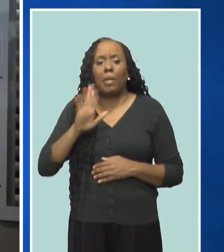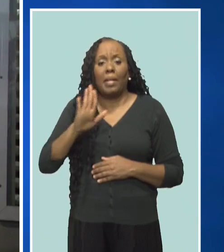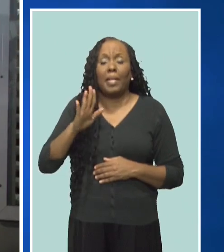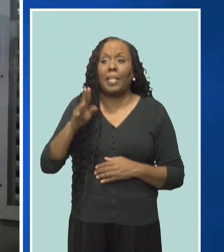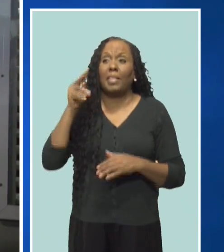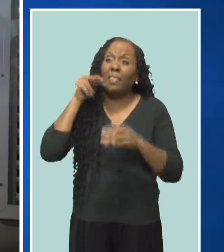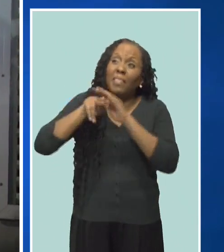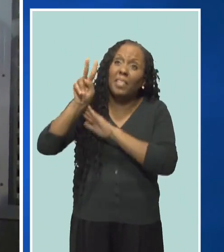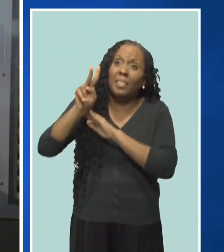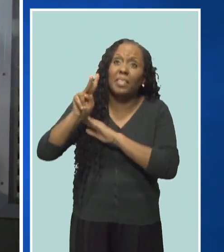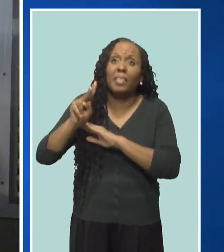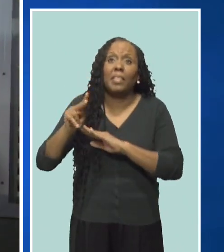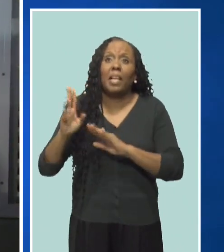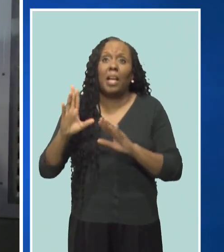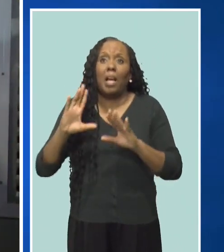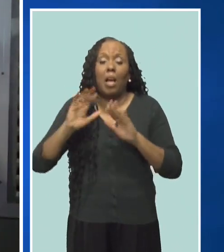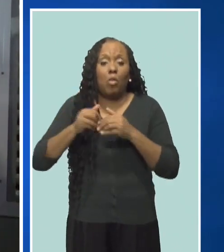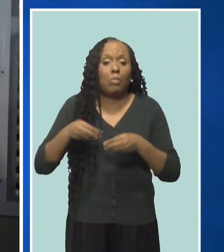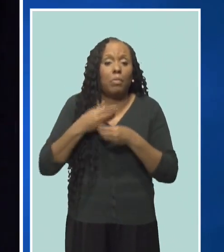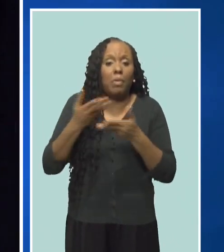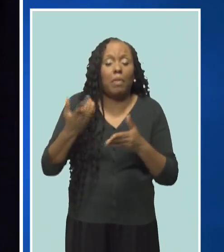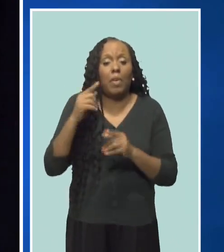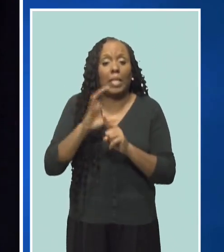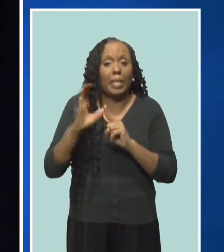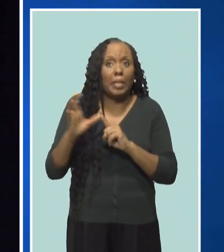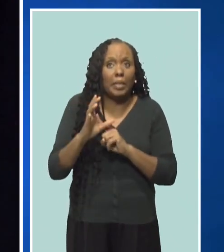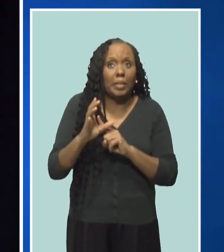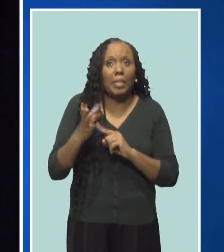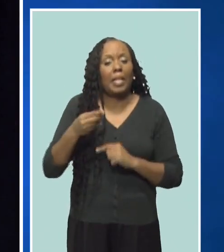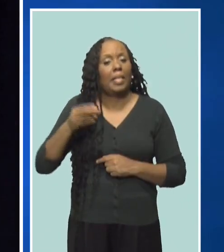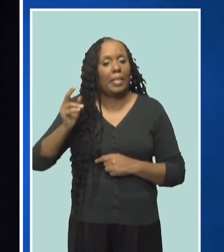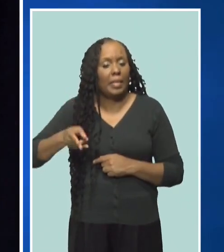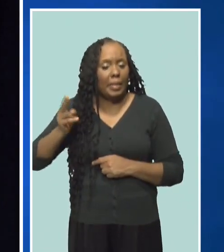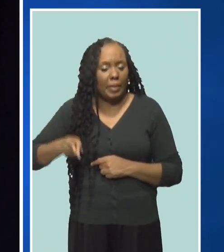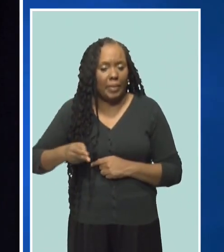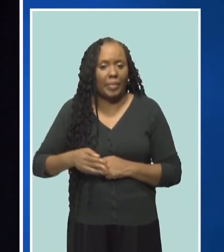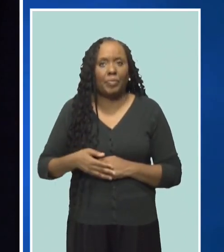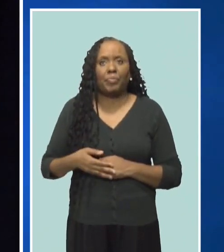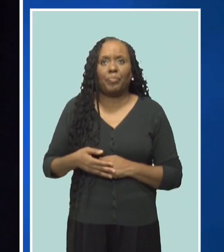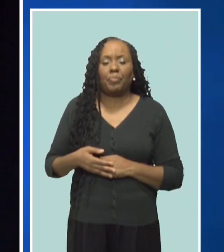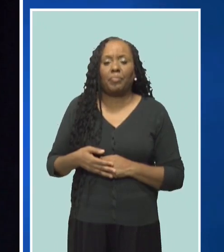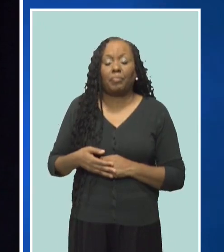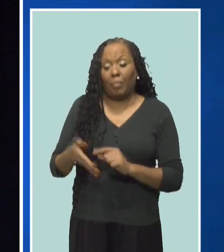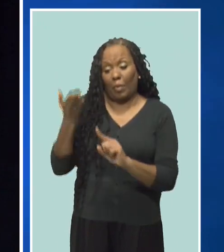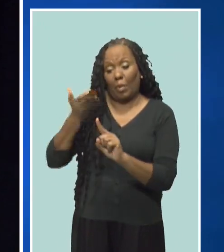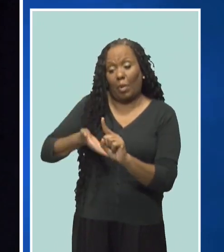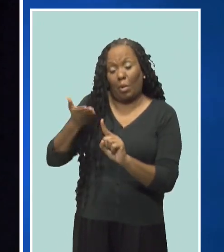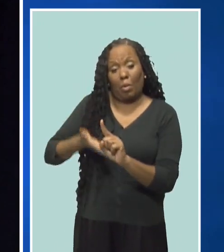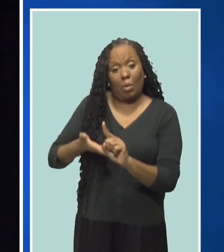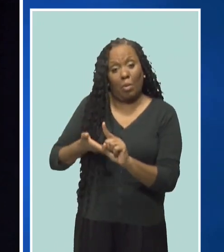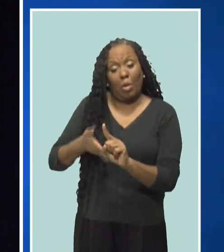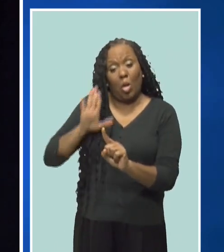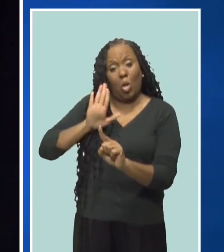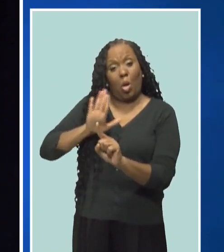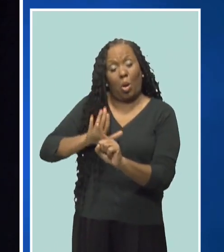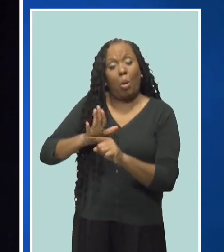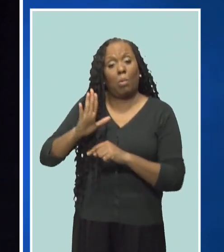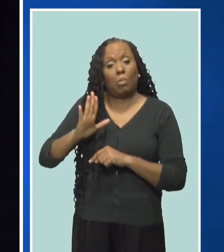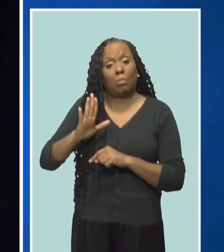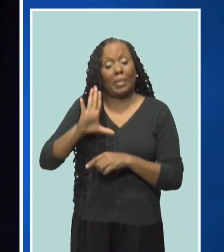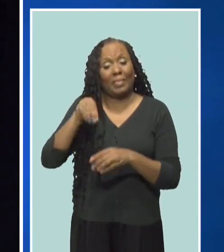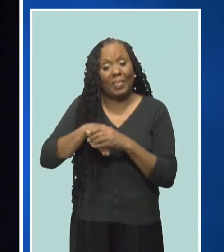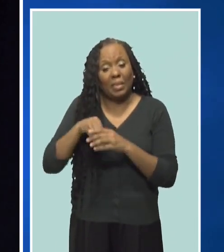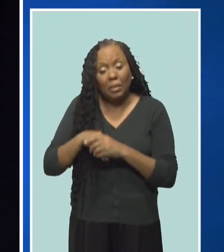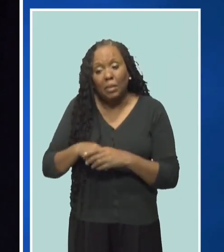dedication to the culture and heritage of Barbados. By your investment in the museum and in cultural